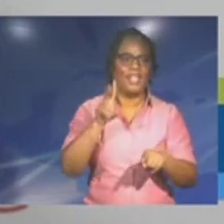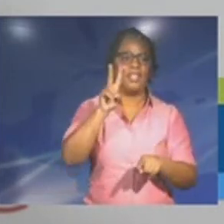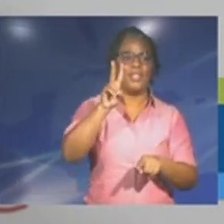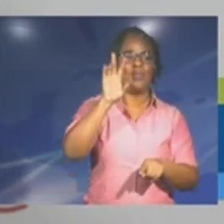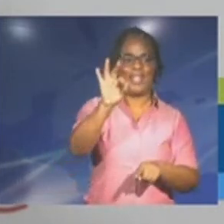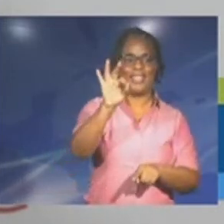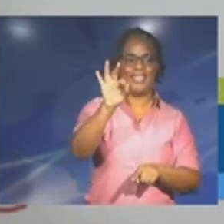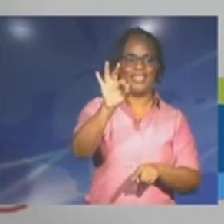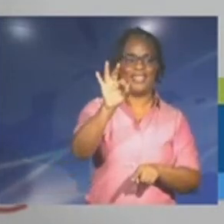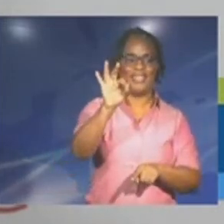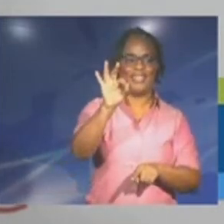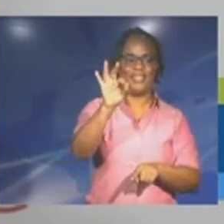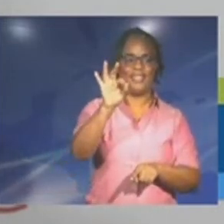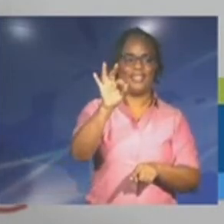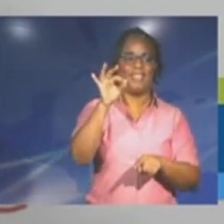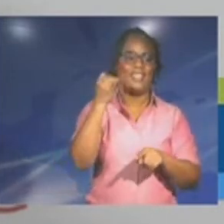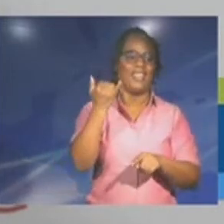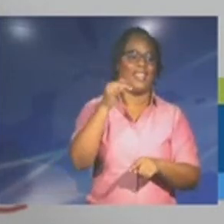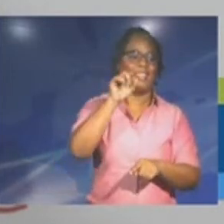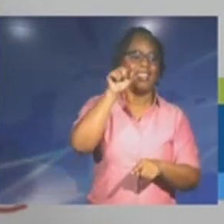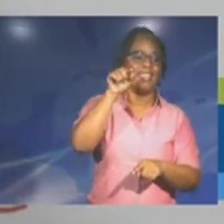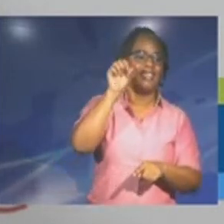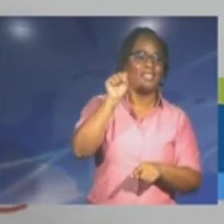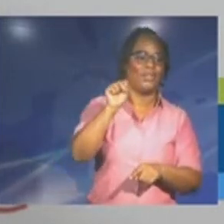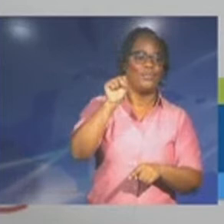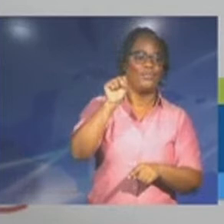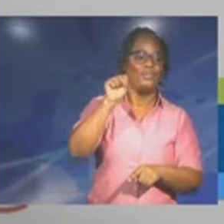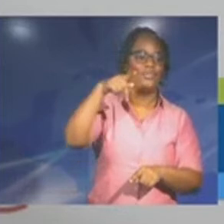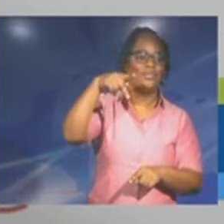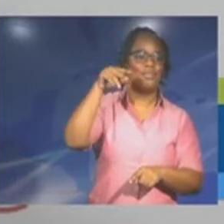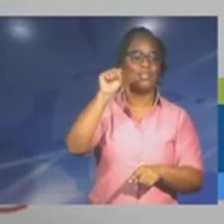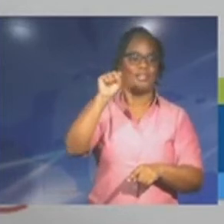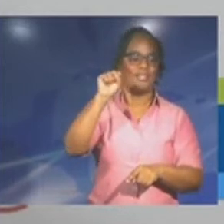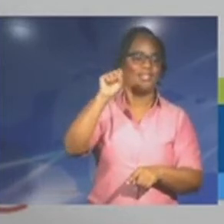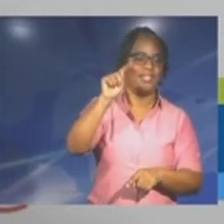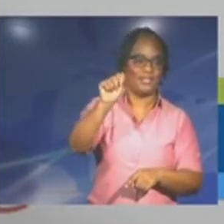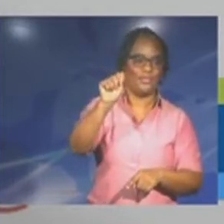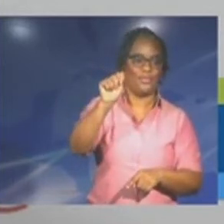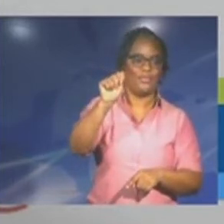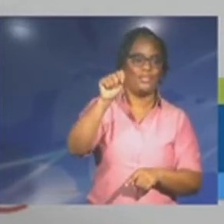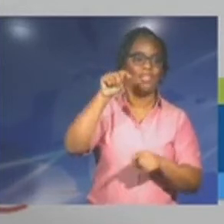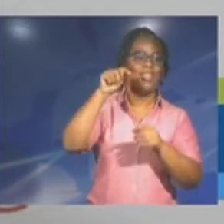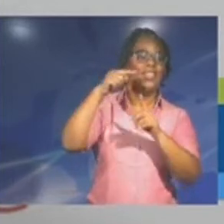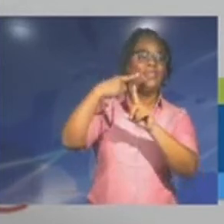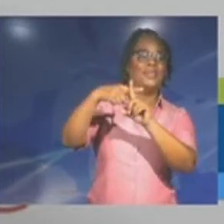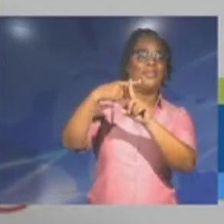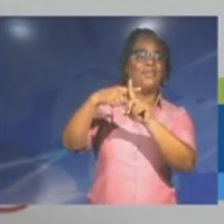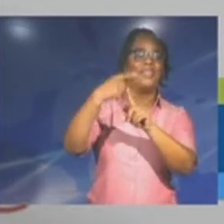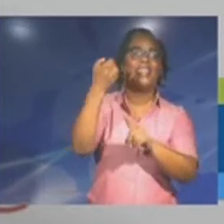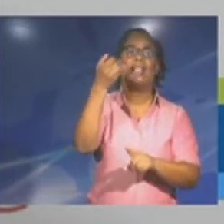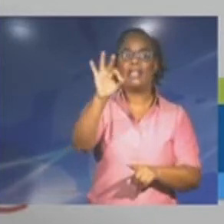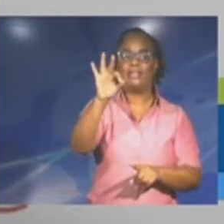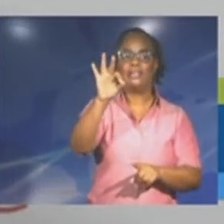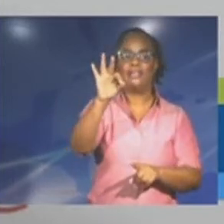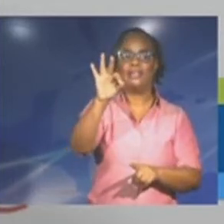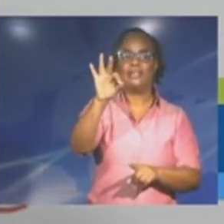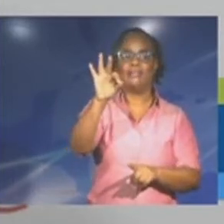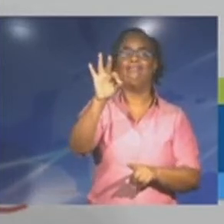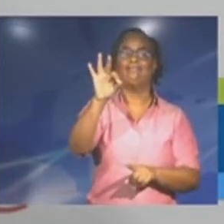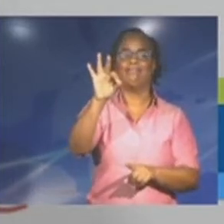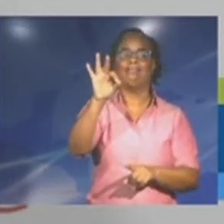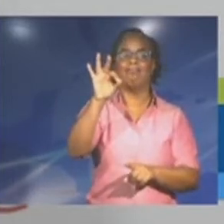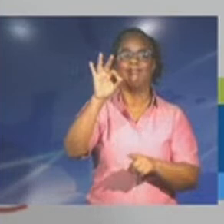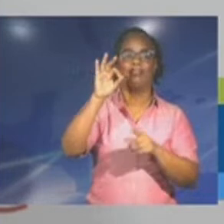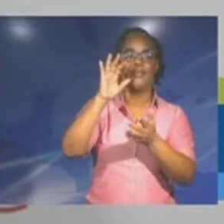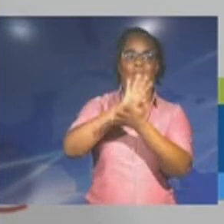St. Patrick, number of positive cases, 19. Number of schools with positive